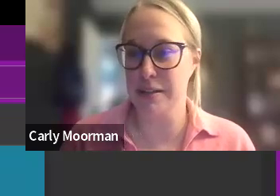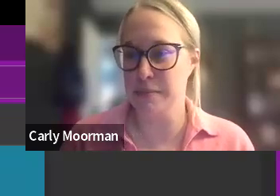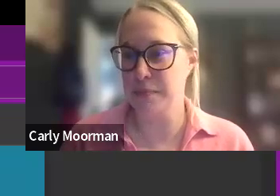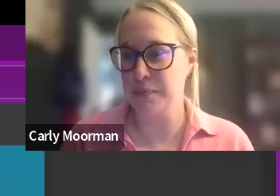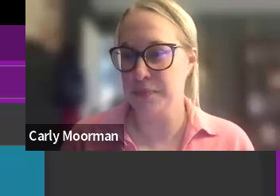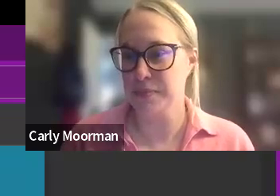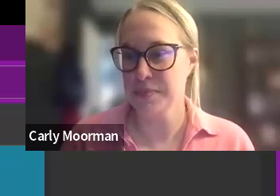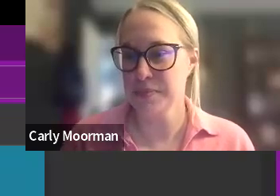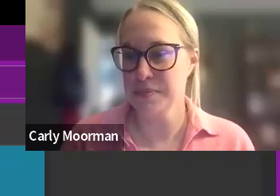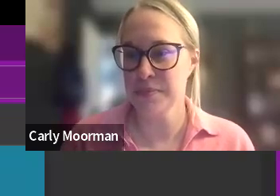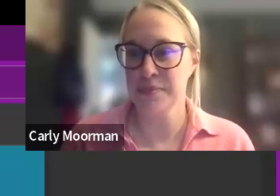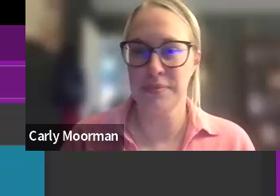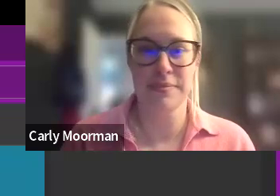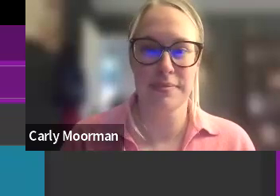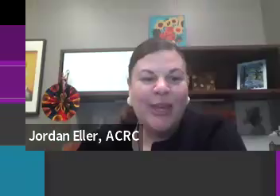are promoting.